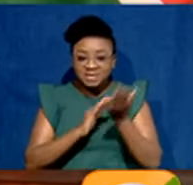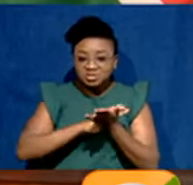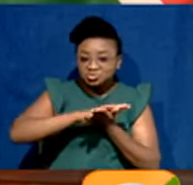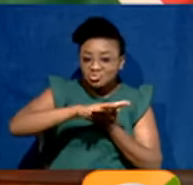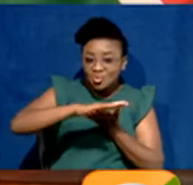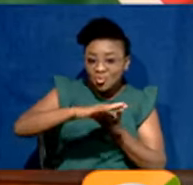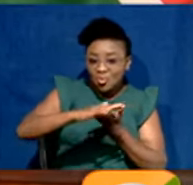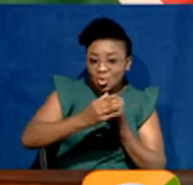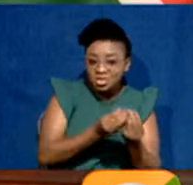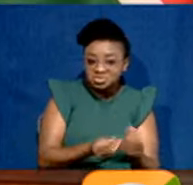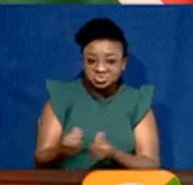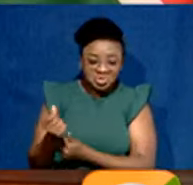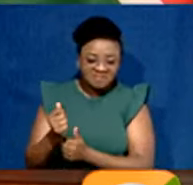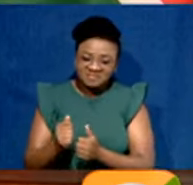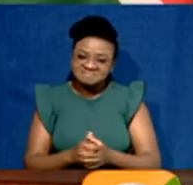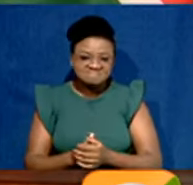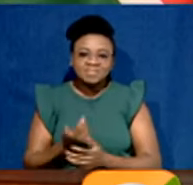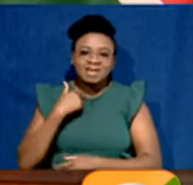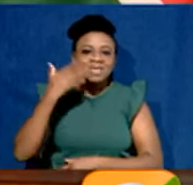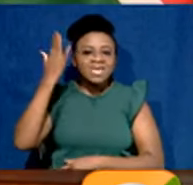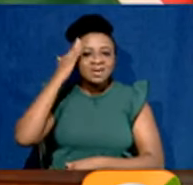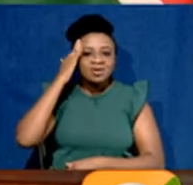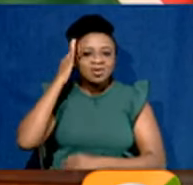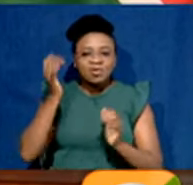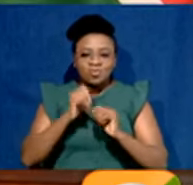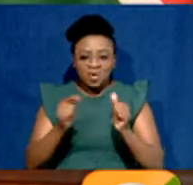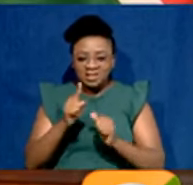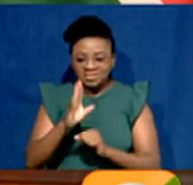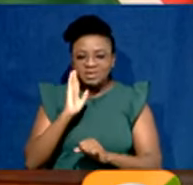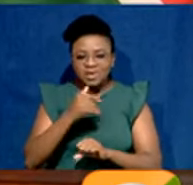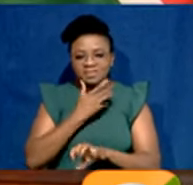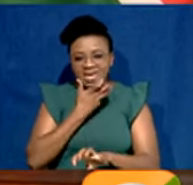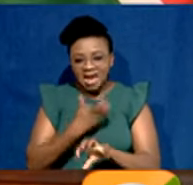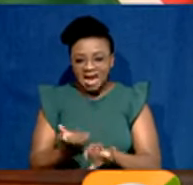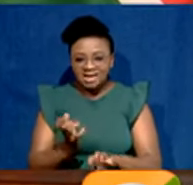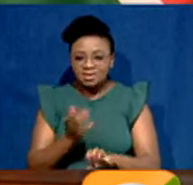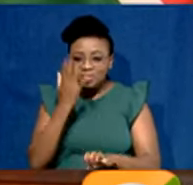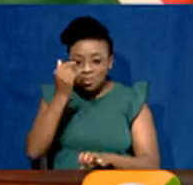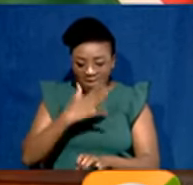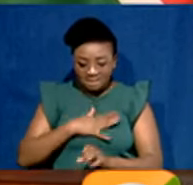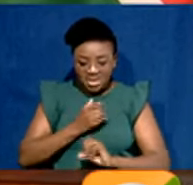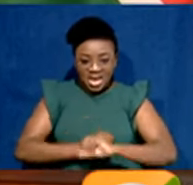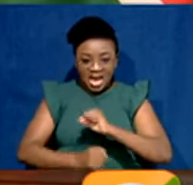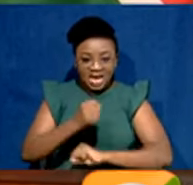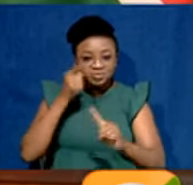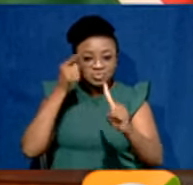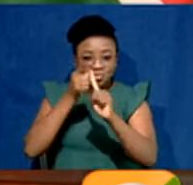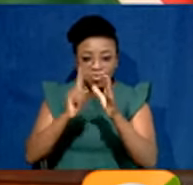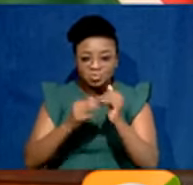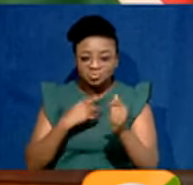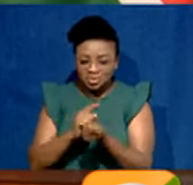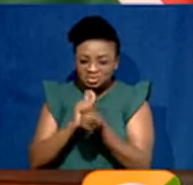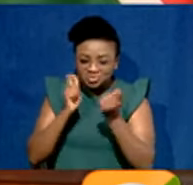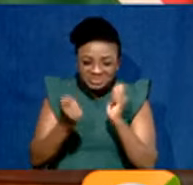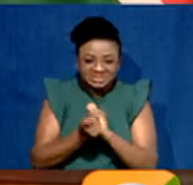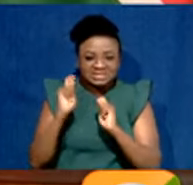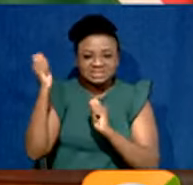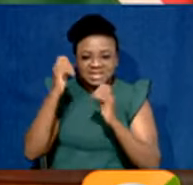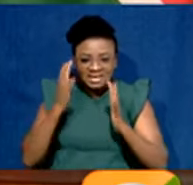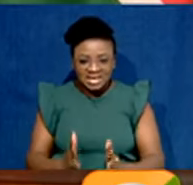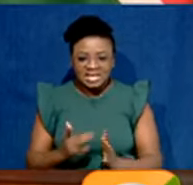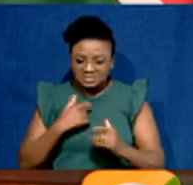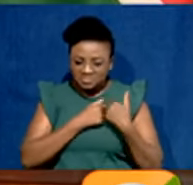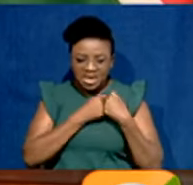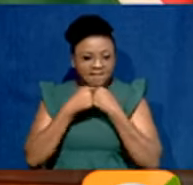Will public because what I am trying to do is transformative. What I am trying to do is to change Kenya. I am challenging the status